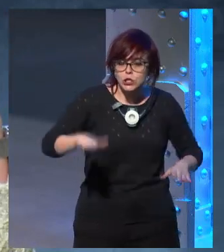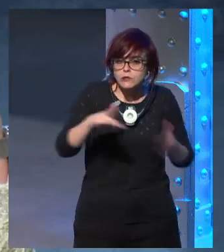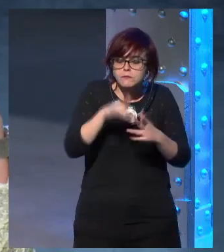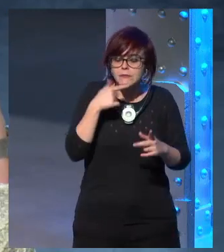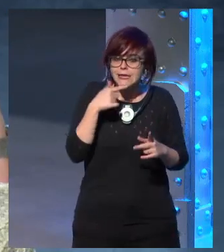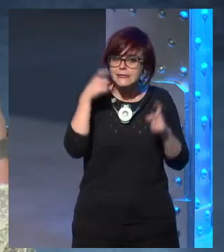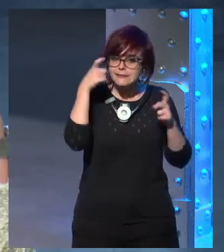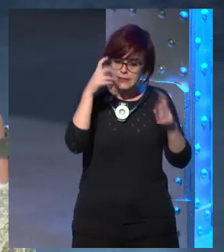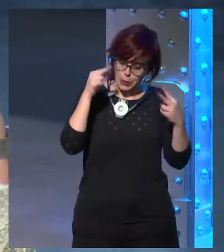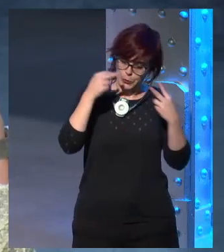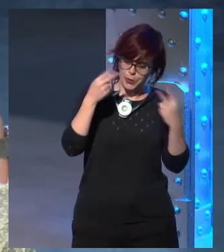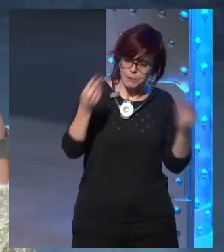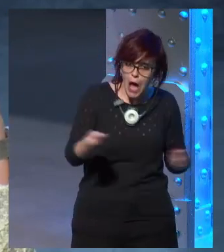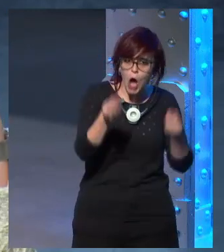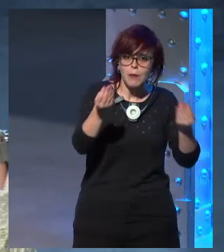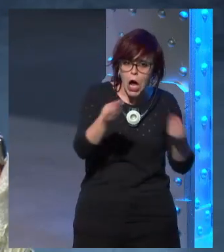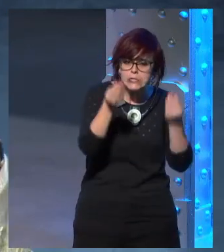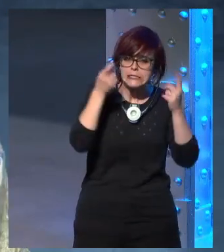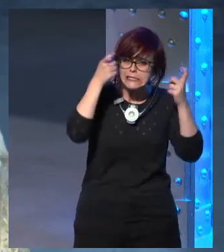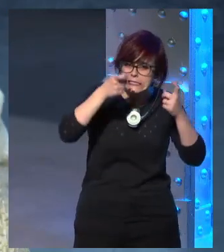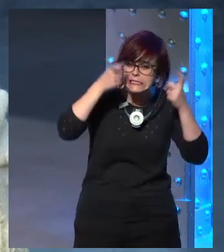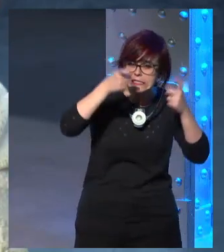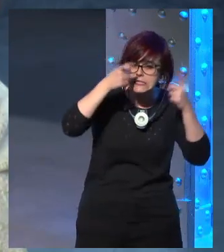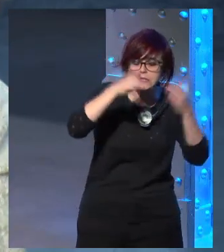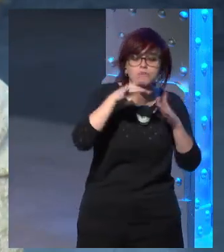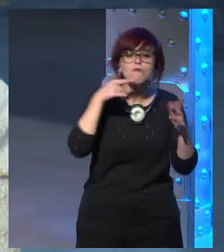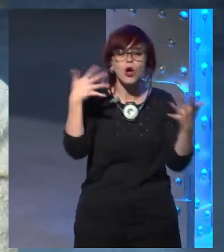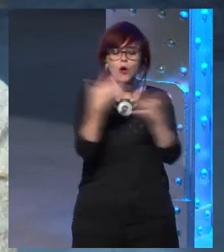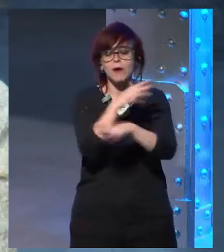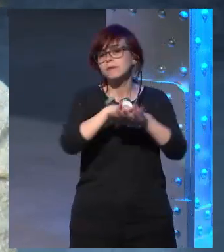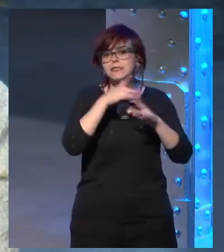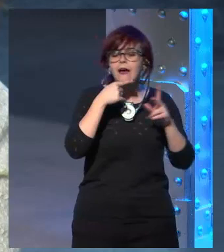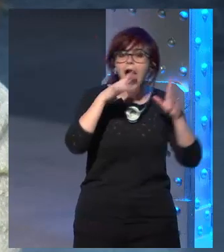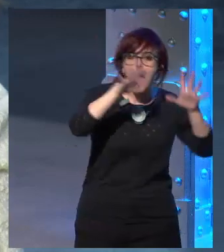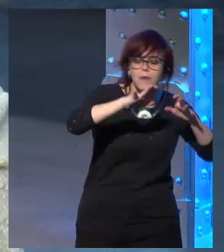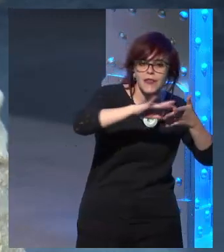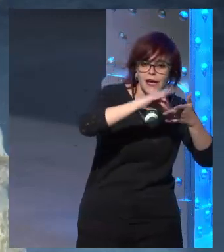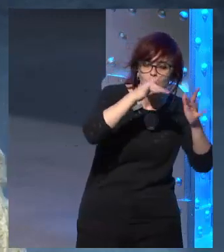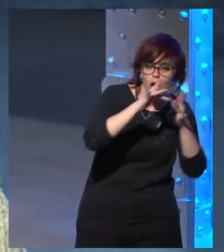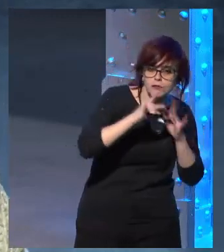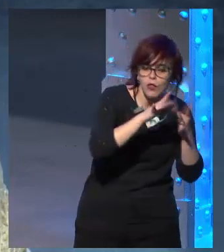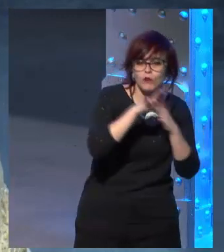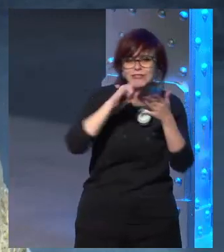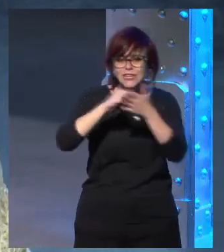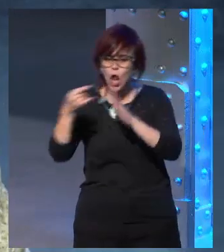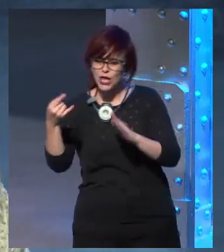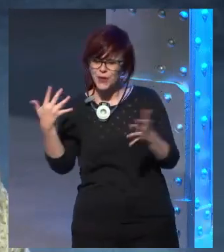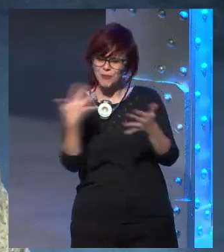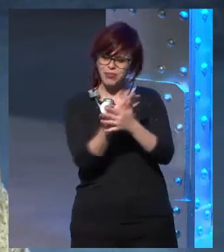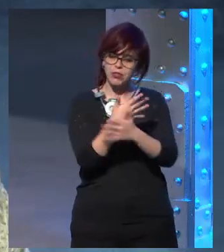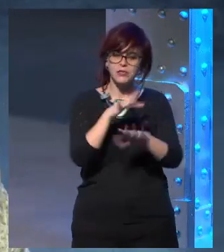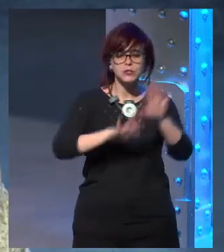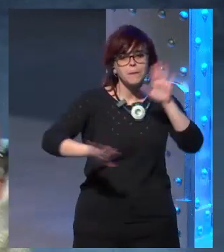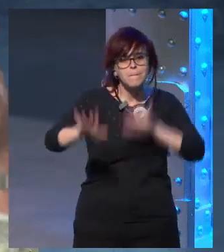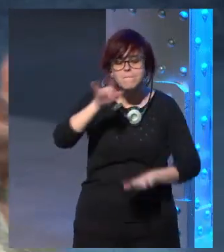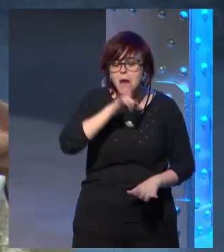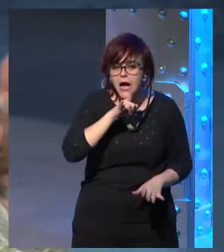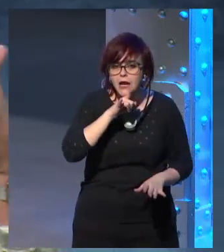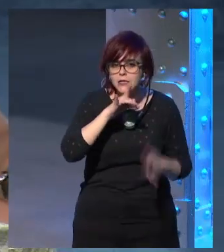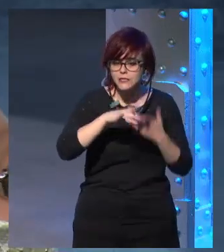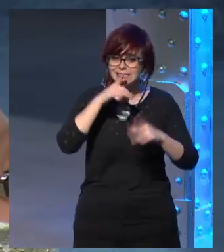learning gets confused with the technology, is what we also found from those kids that we spent enormous amounts of time